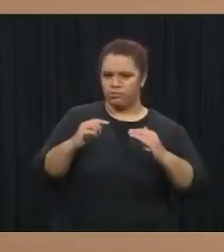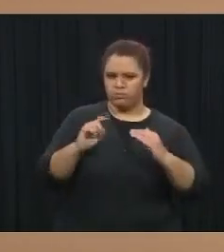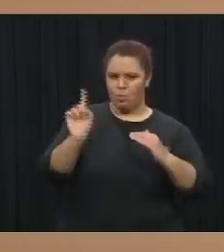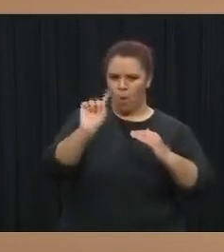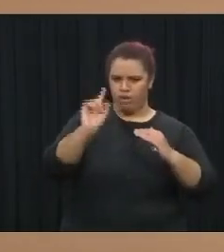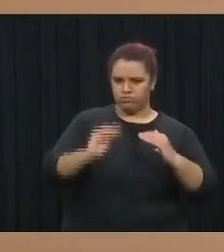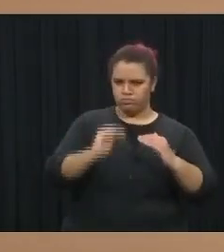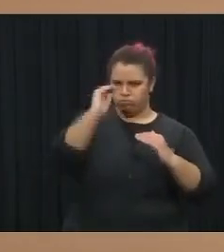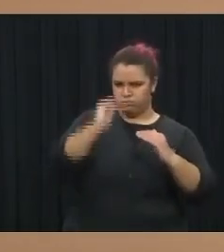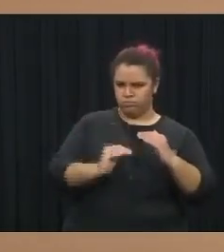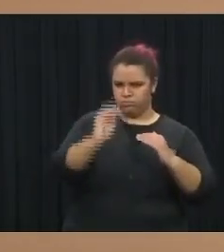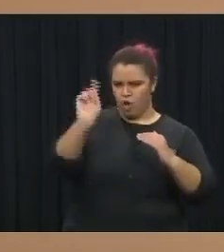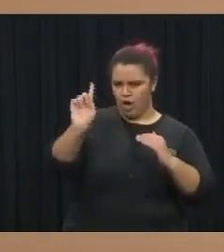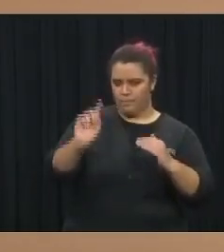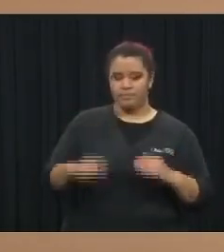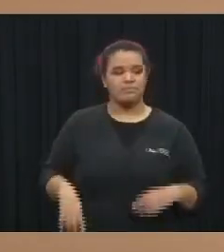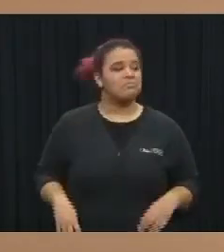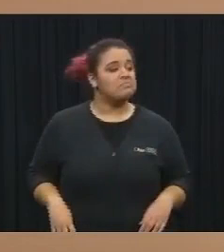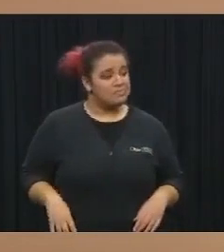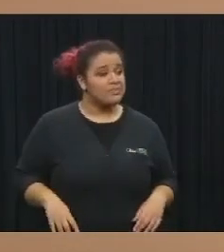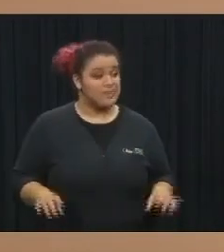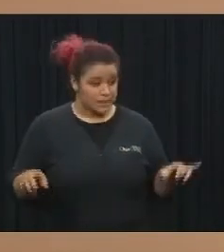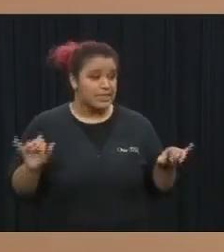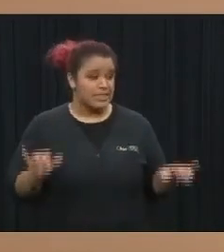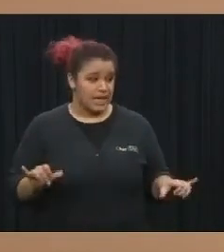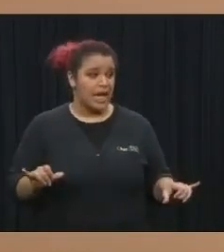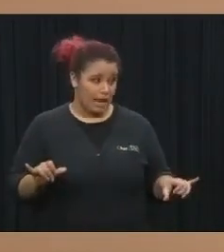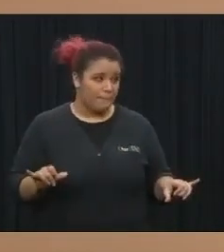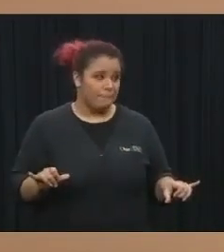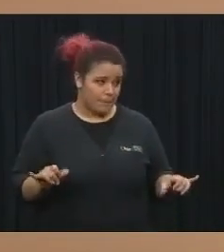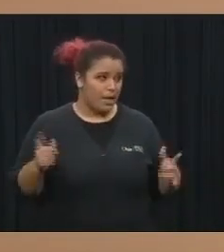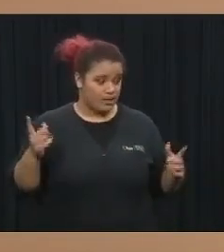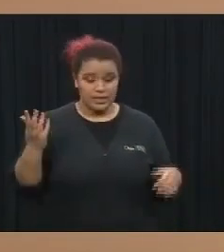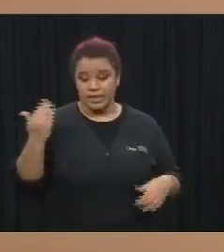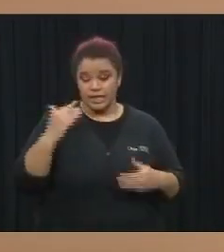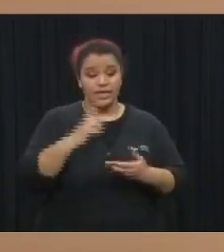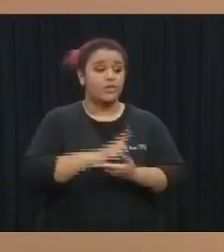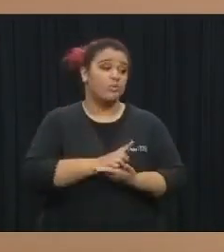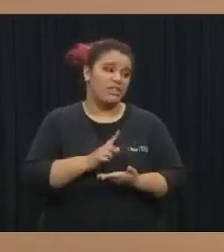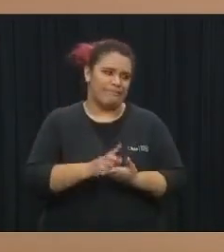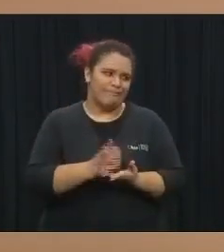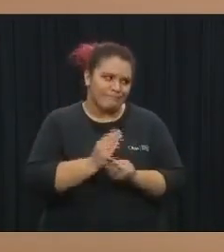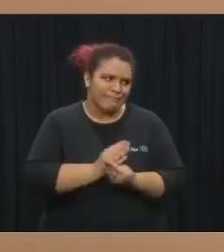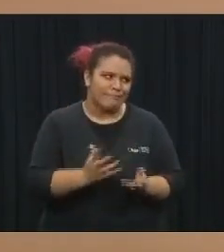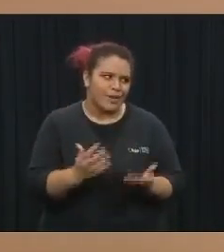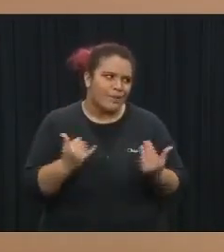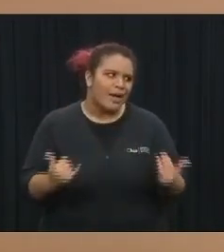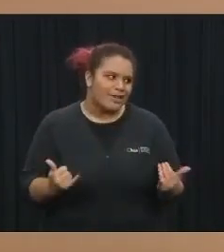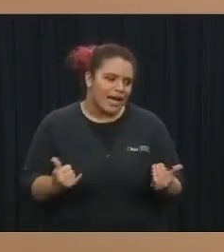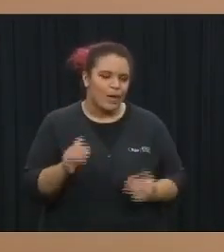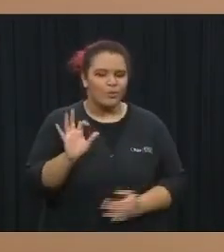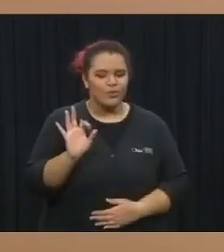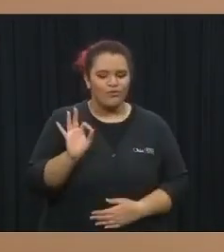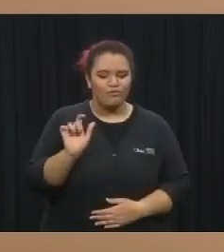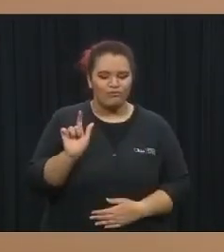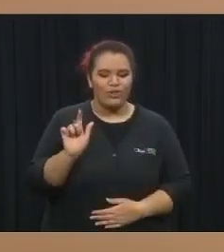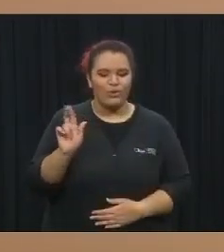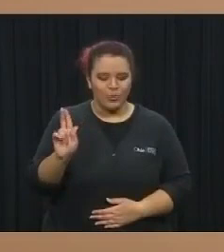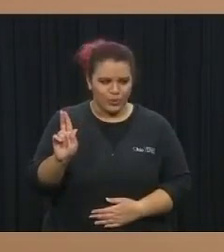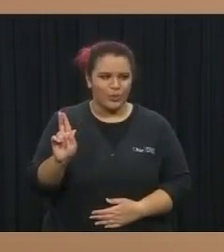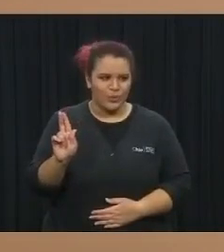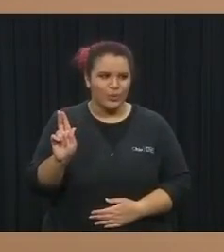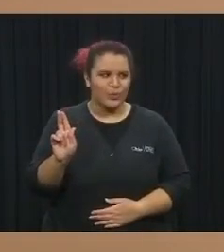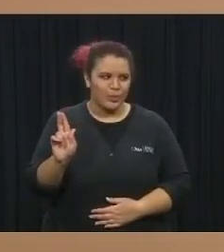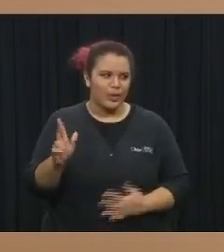capacity level that they were at. It is flu season as well, as they were sharing. You know, it's still a very high usage time for our